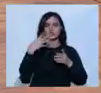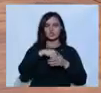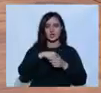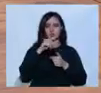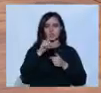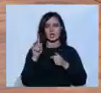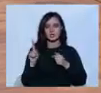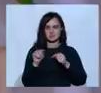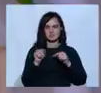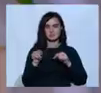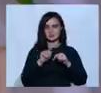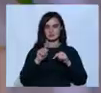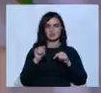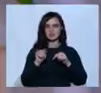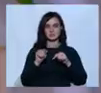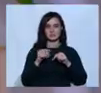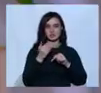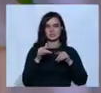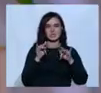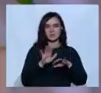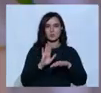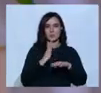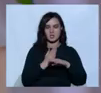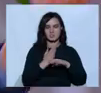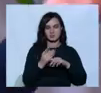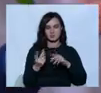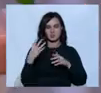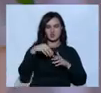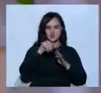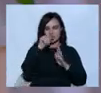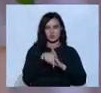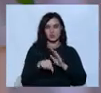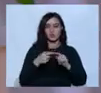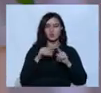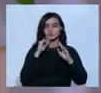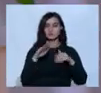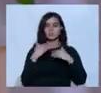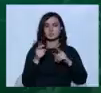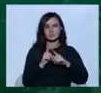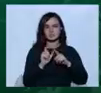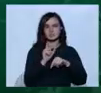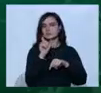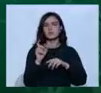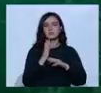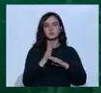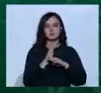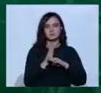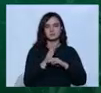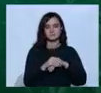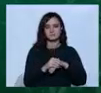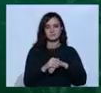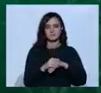Following up on more economic terms, we have this phrasal verb, to pay interest, and that is to